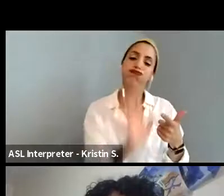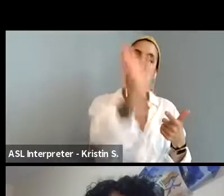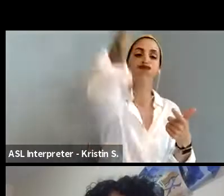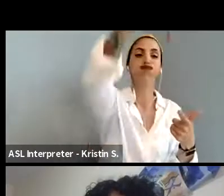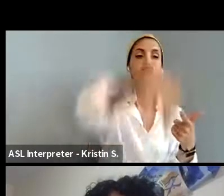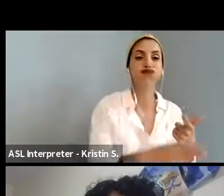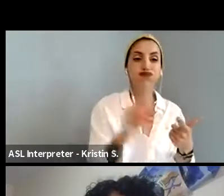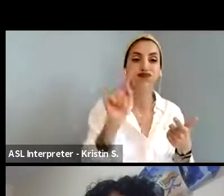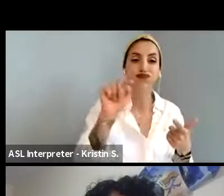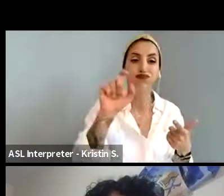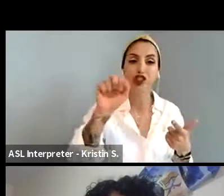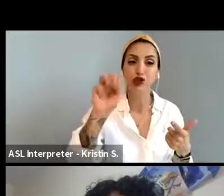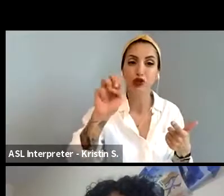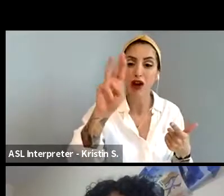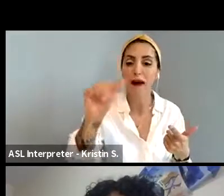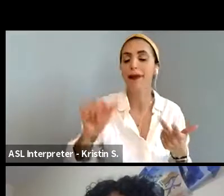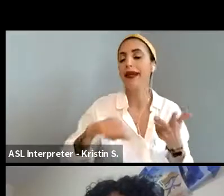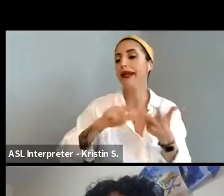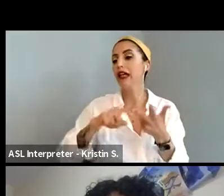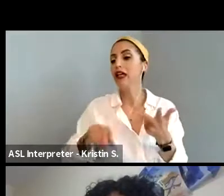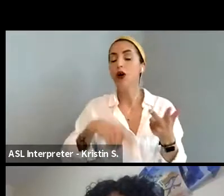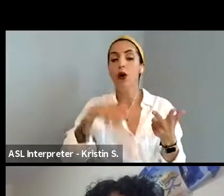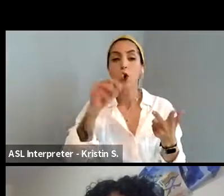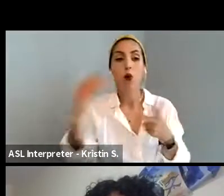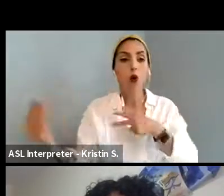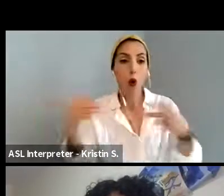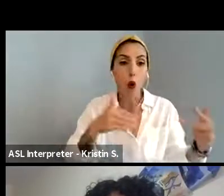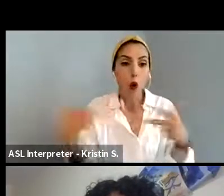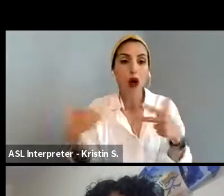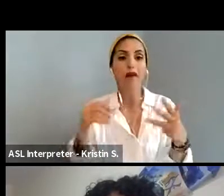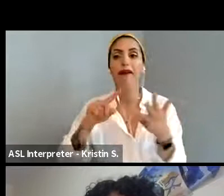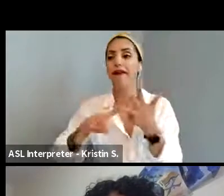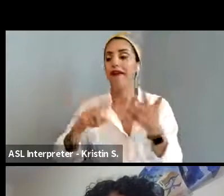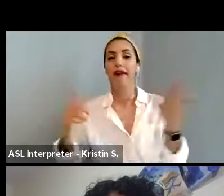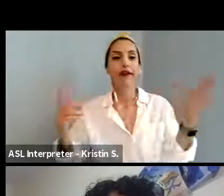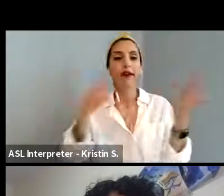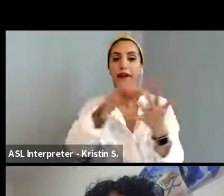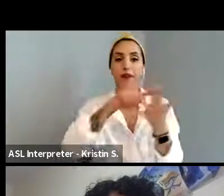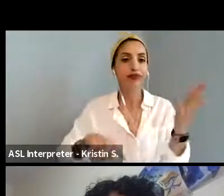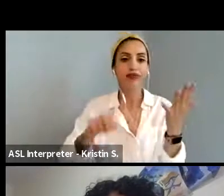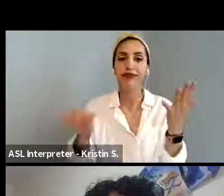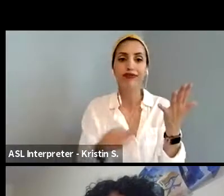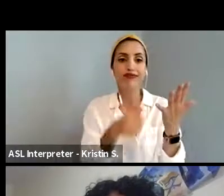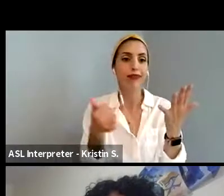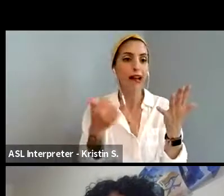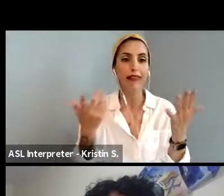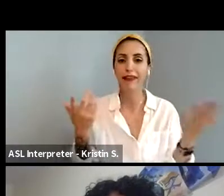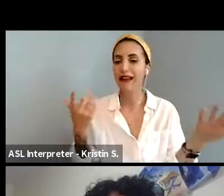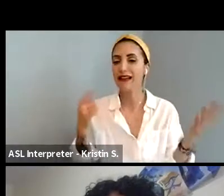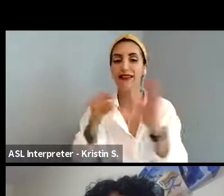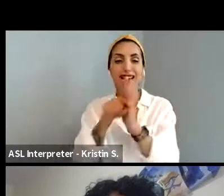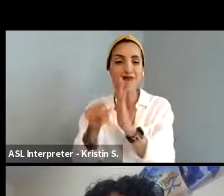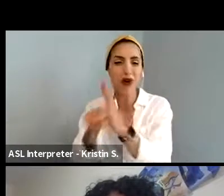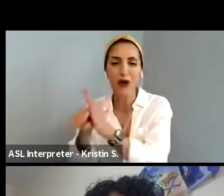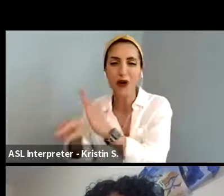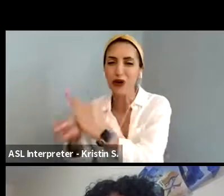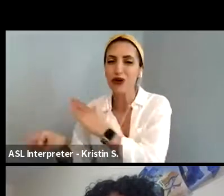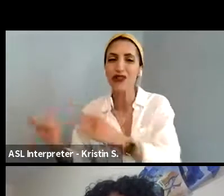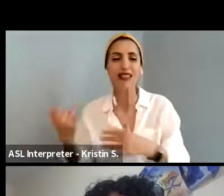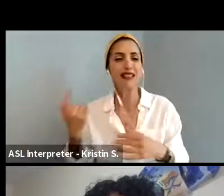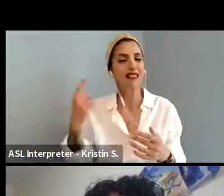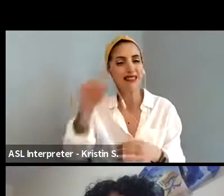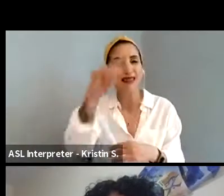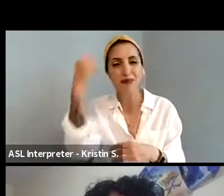something having to do with war or local issues, the murders, the unending train of murders of